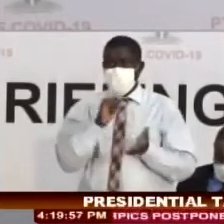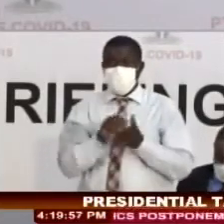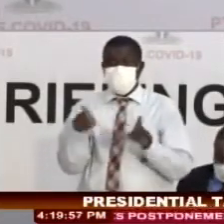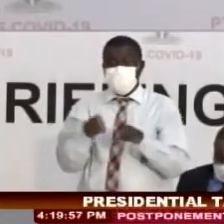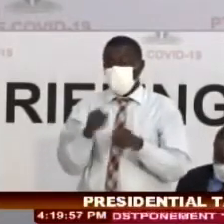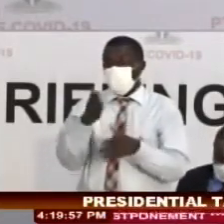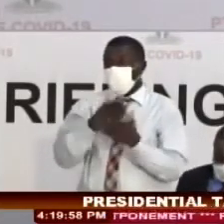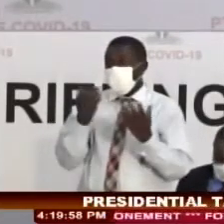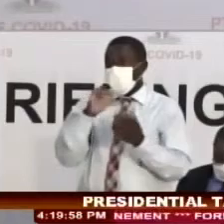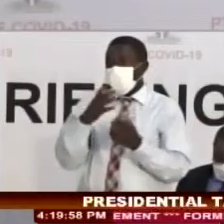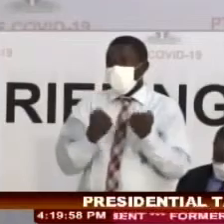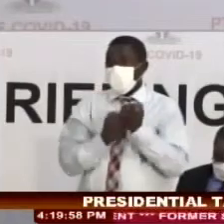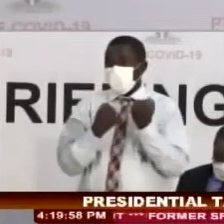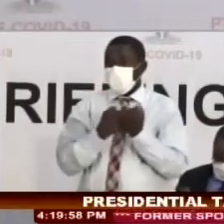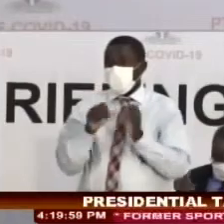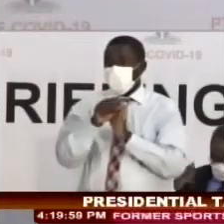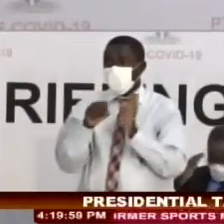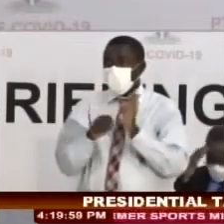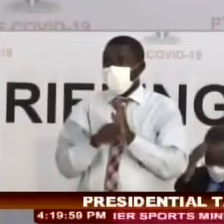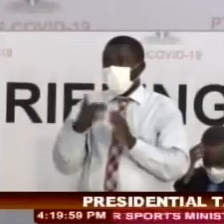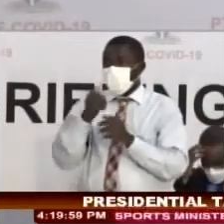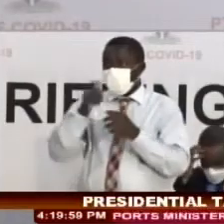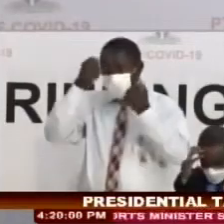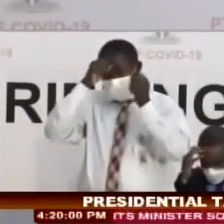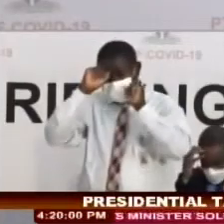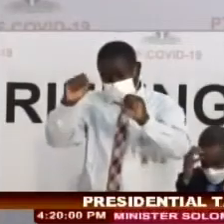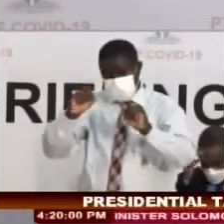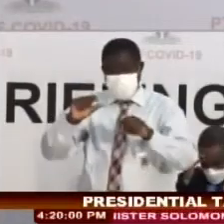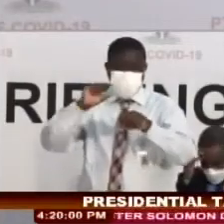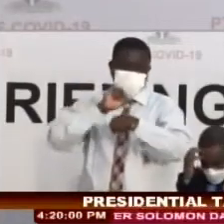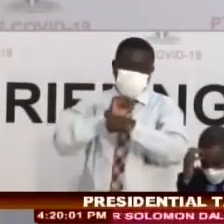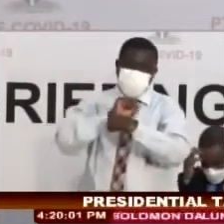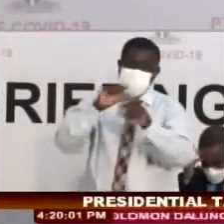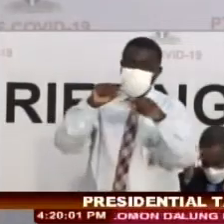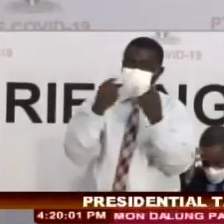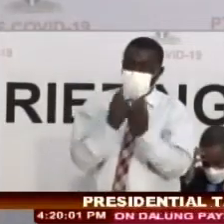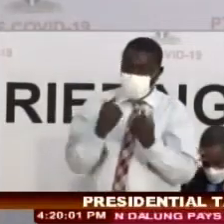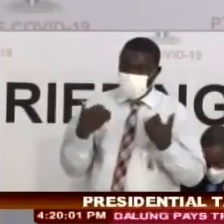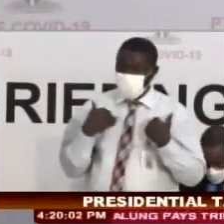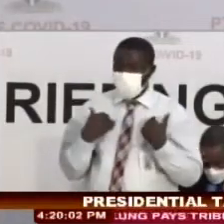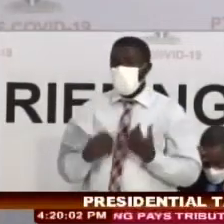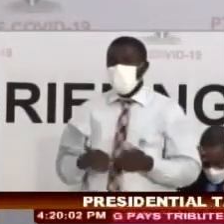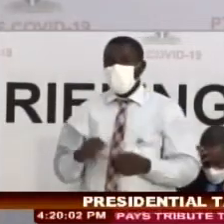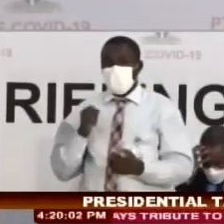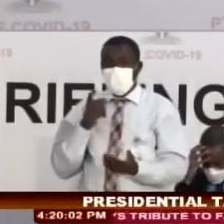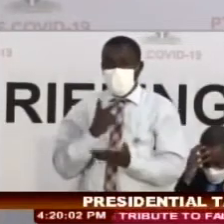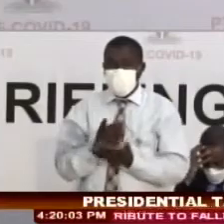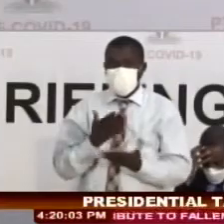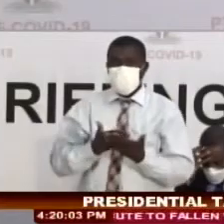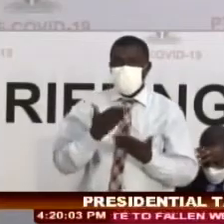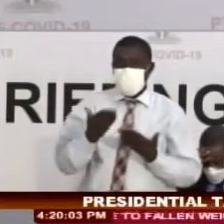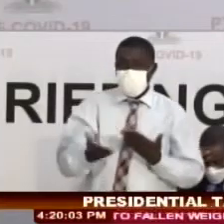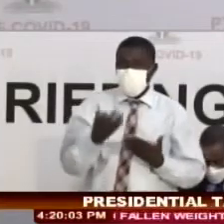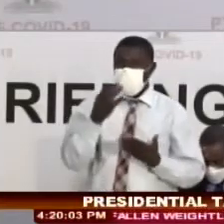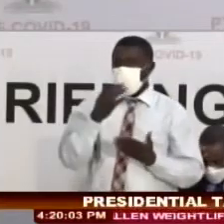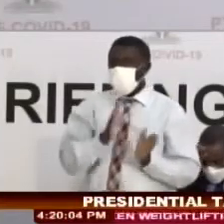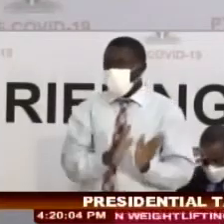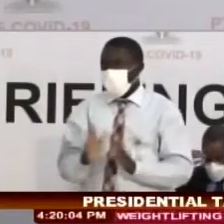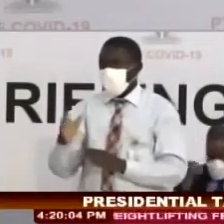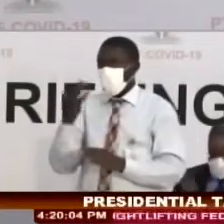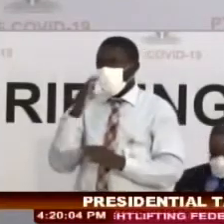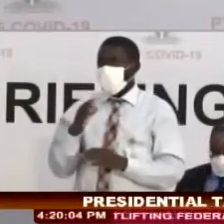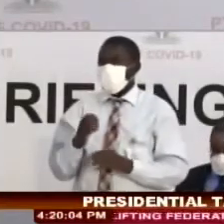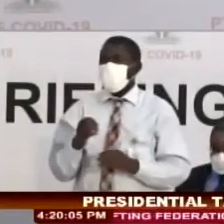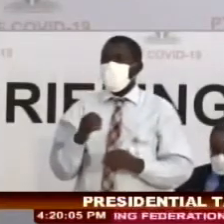states, the Presidential Task Force has approved the distribution plans for medical equipment and consumables available in stock to the